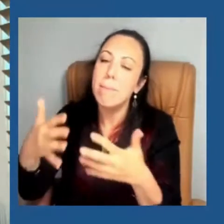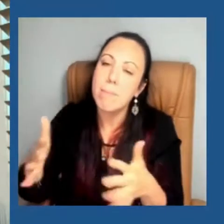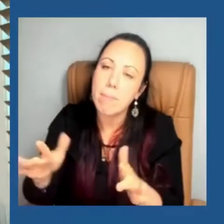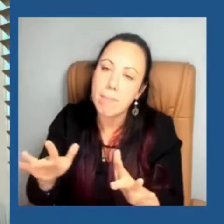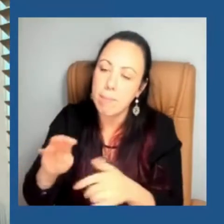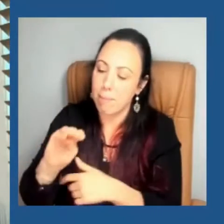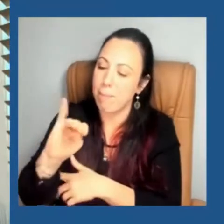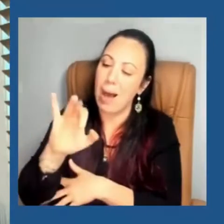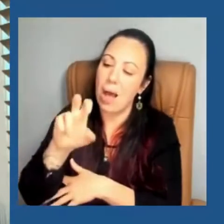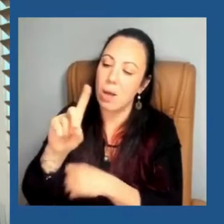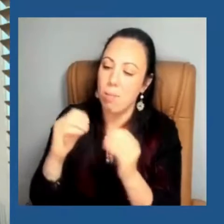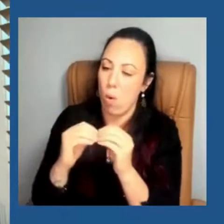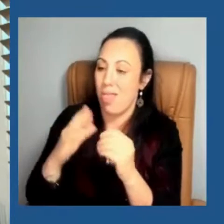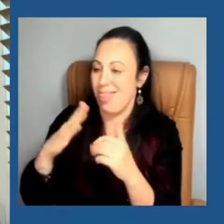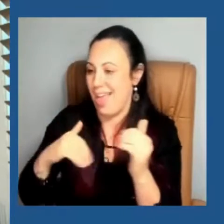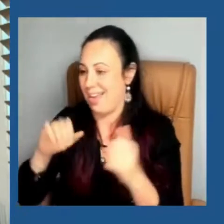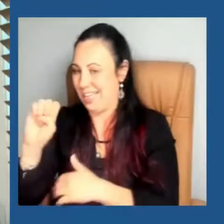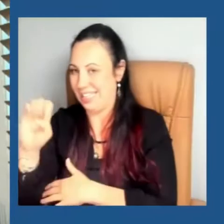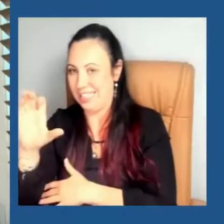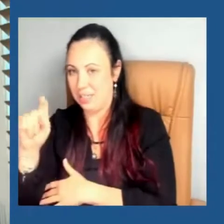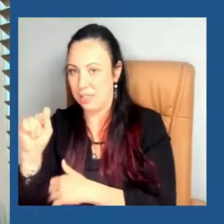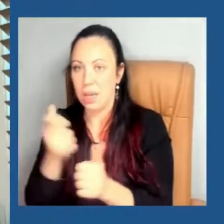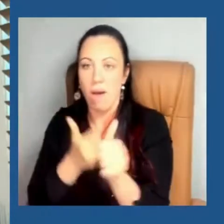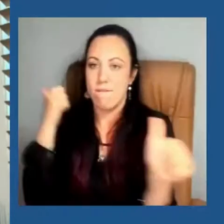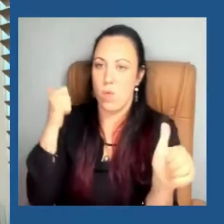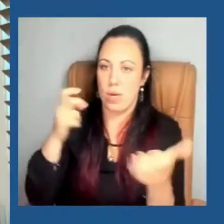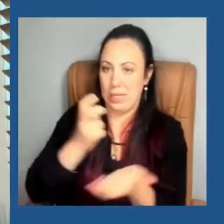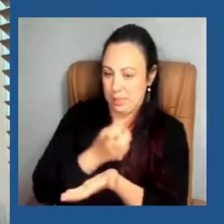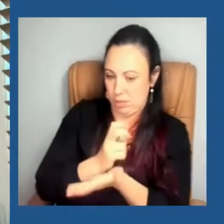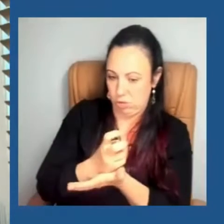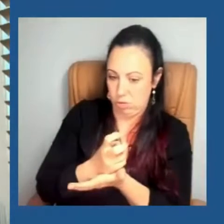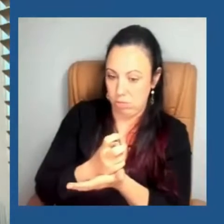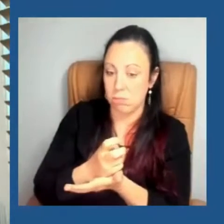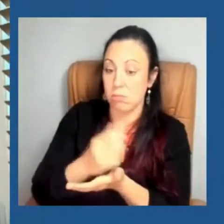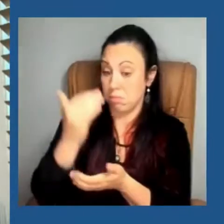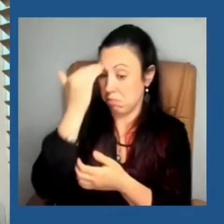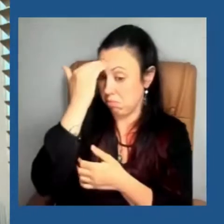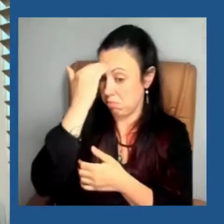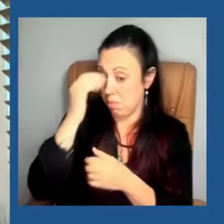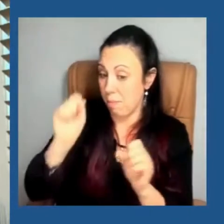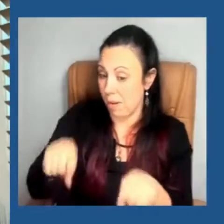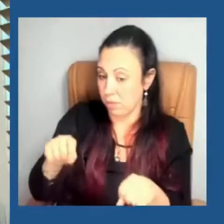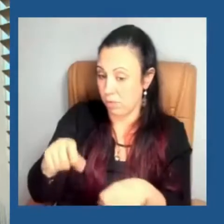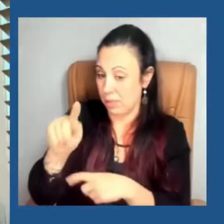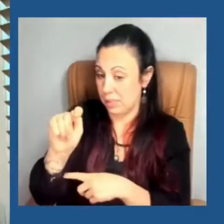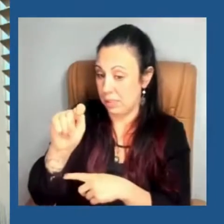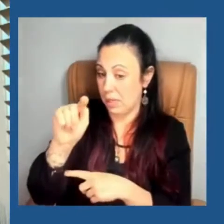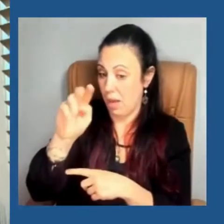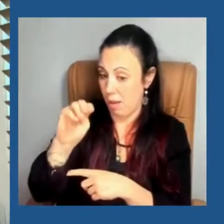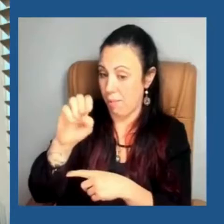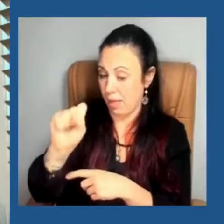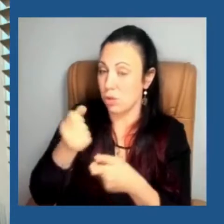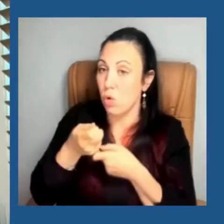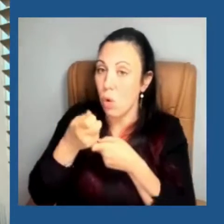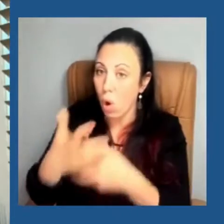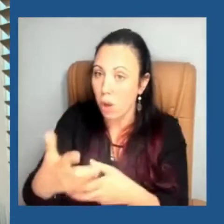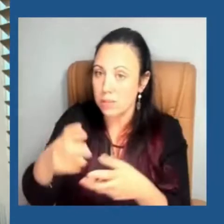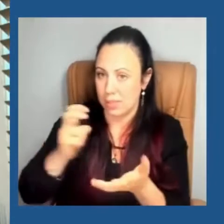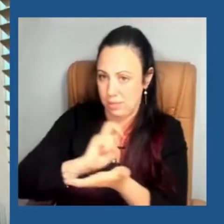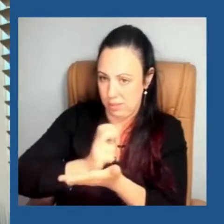with ECT, avoiding seizure, although it is possible for TMS to cause a seizure,